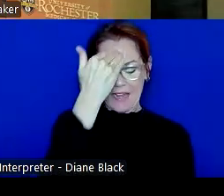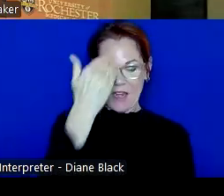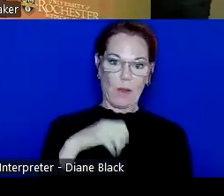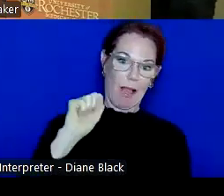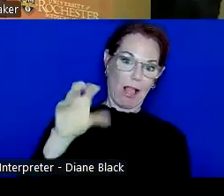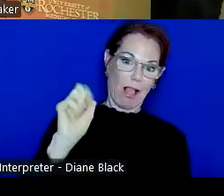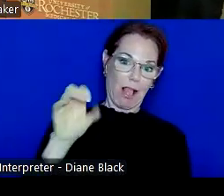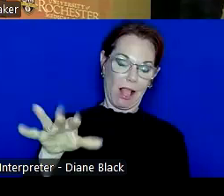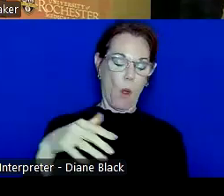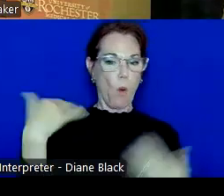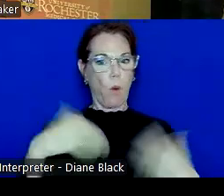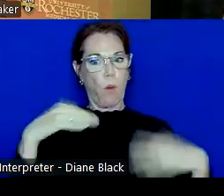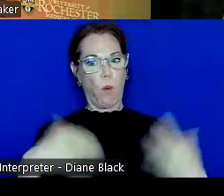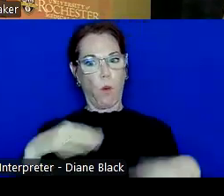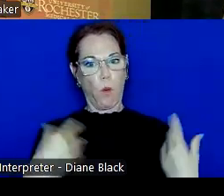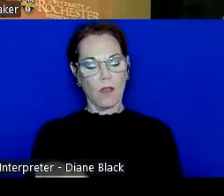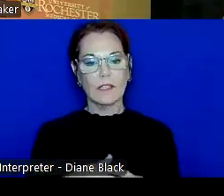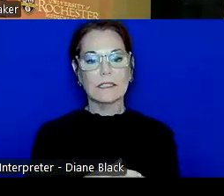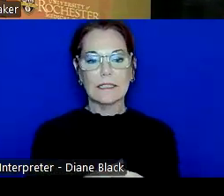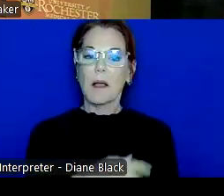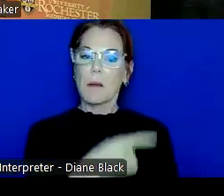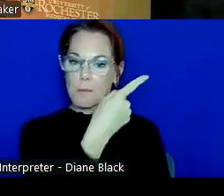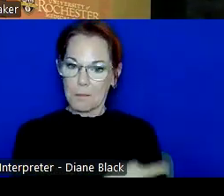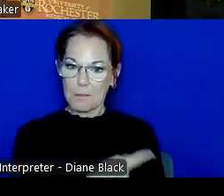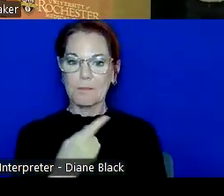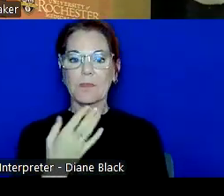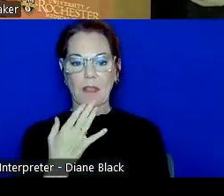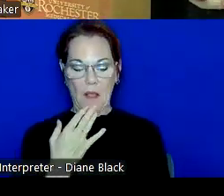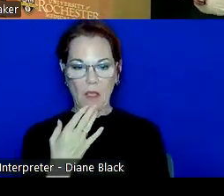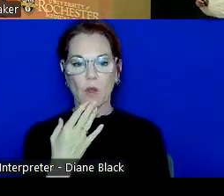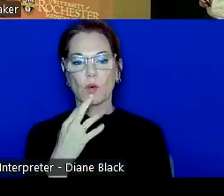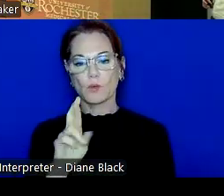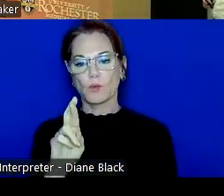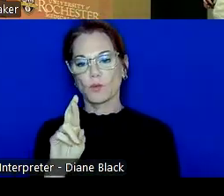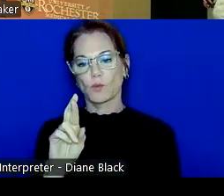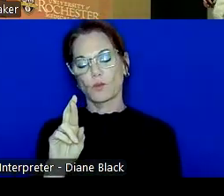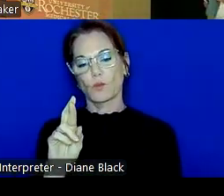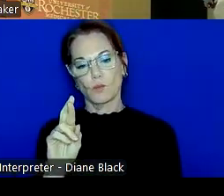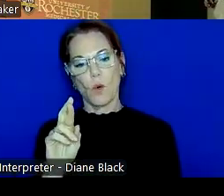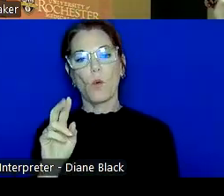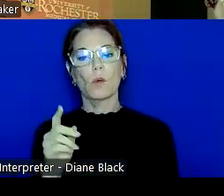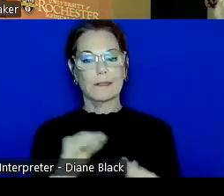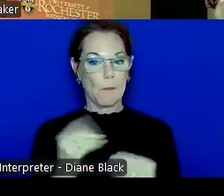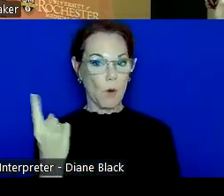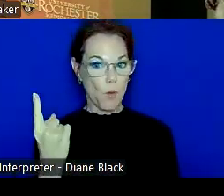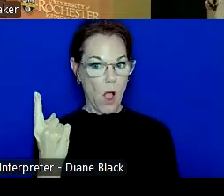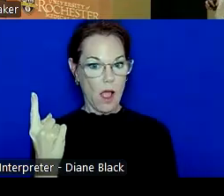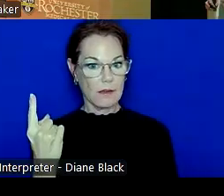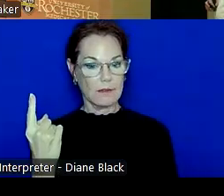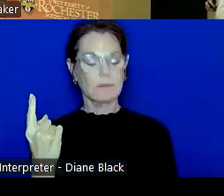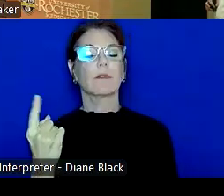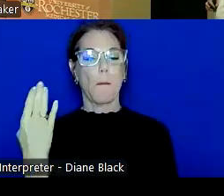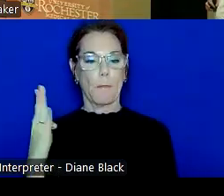how you're doing. These are called our zones of regulation. We're going to do this non-verbally. So we'll hold up 1 for blue, 2 for green, 3